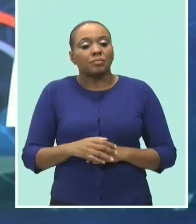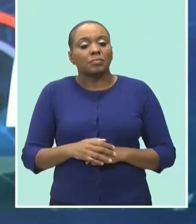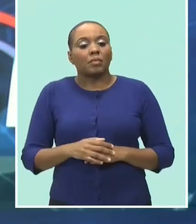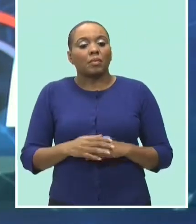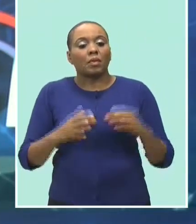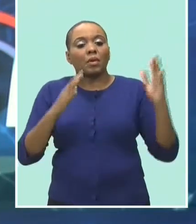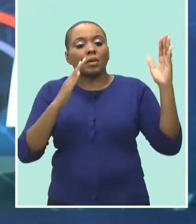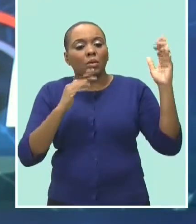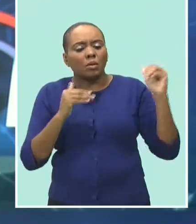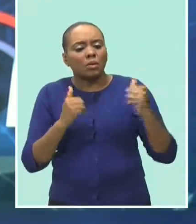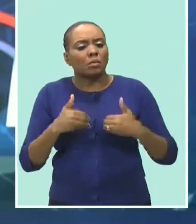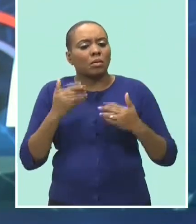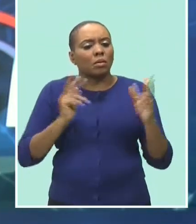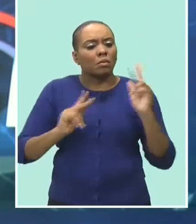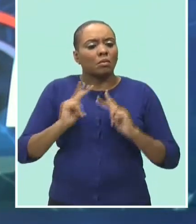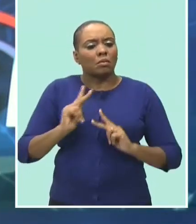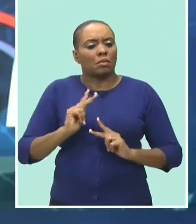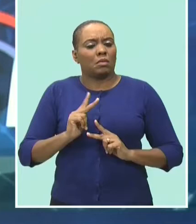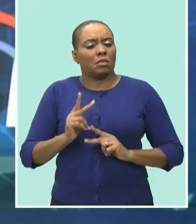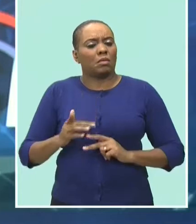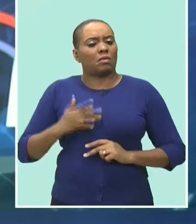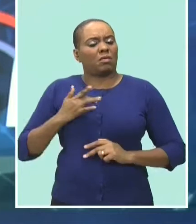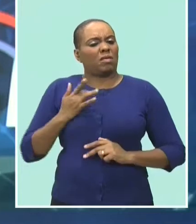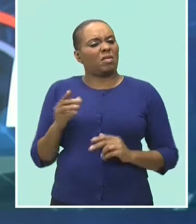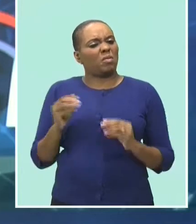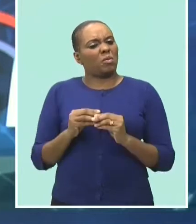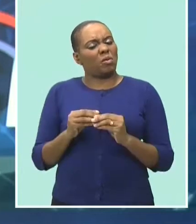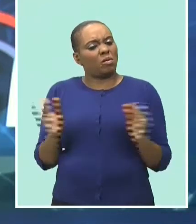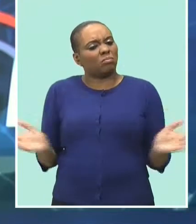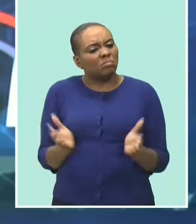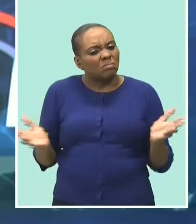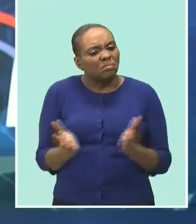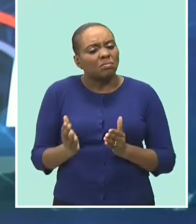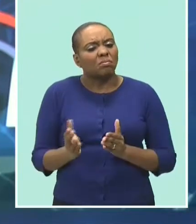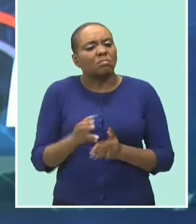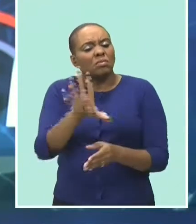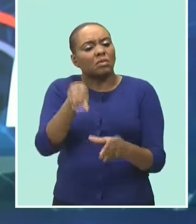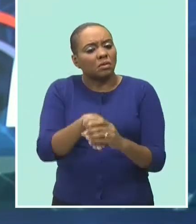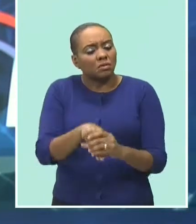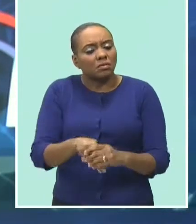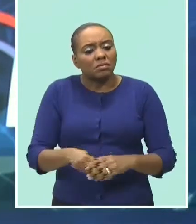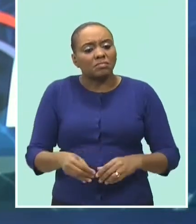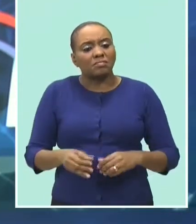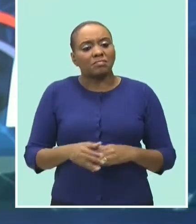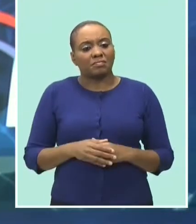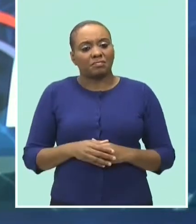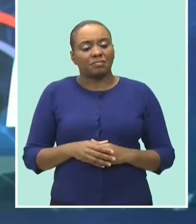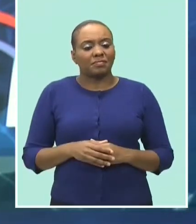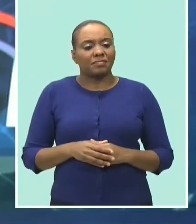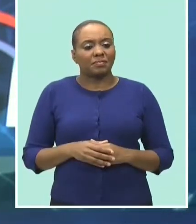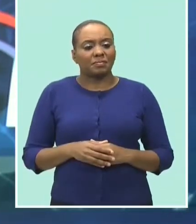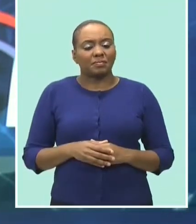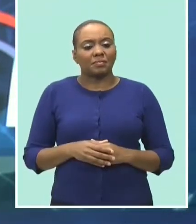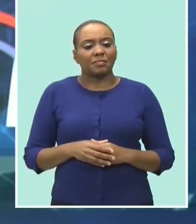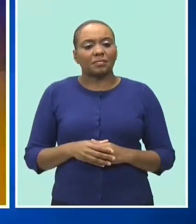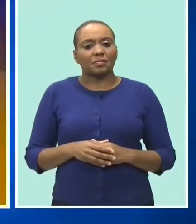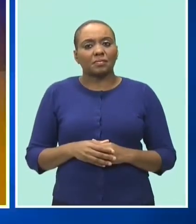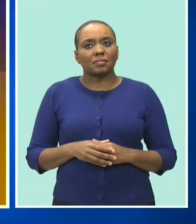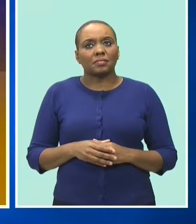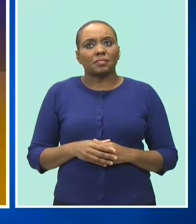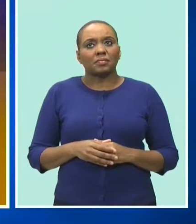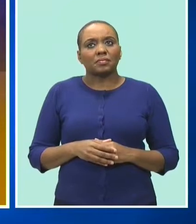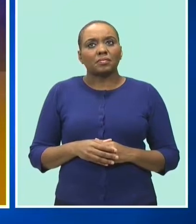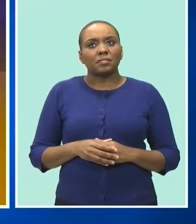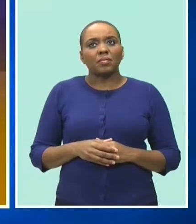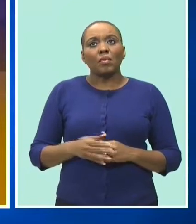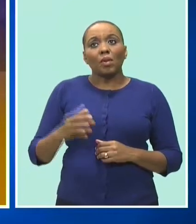to the nation, they hope to spur more youth to feel the need to share in the process. If you're talking